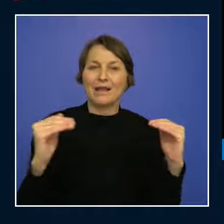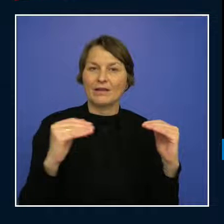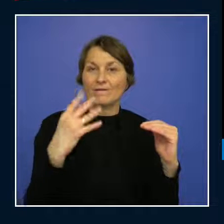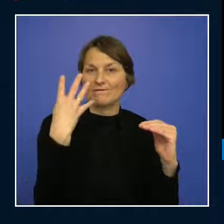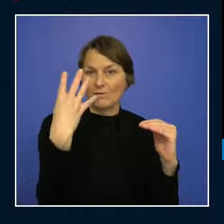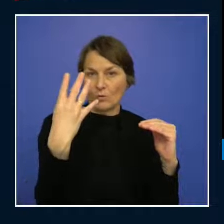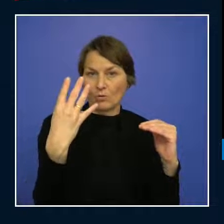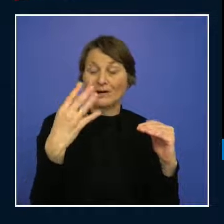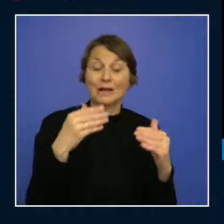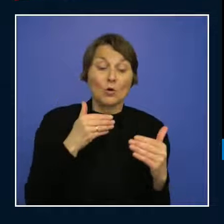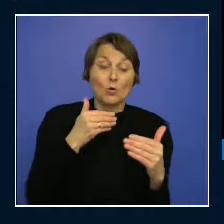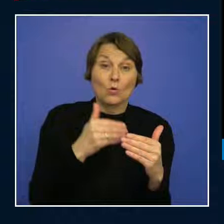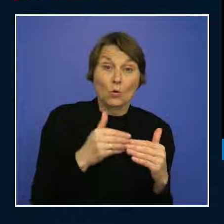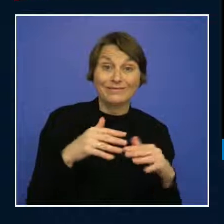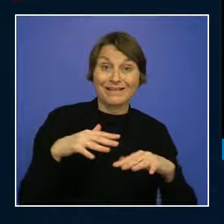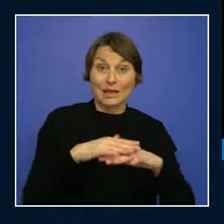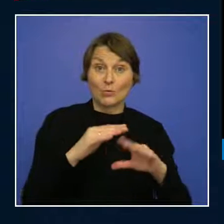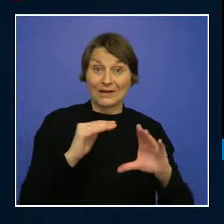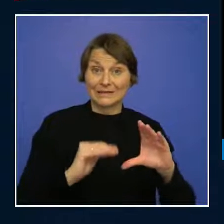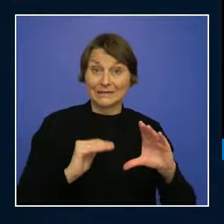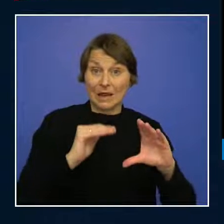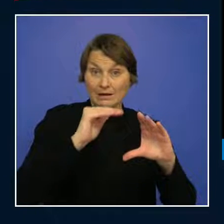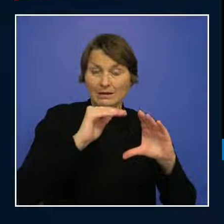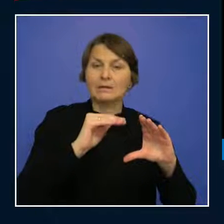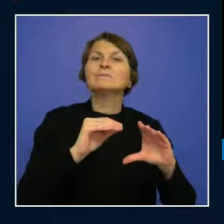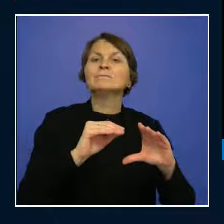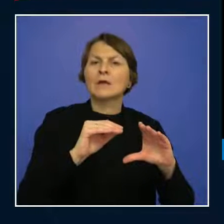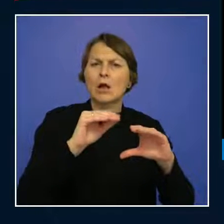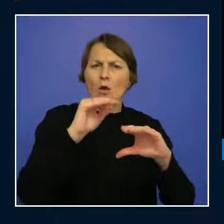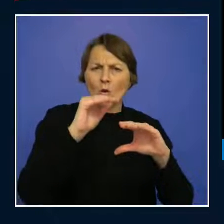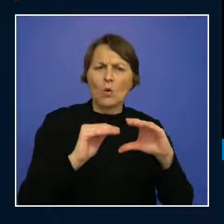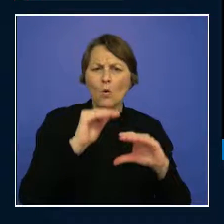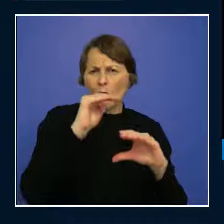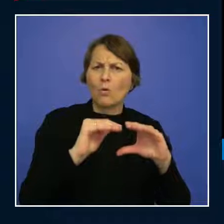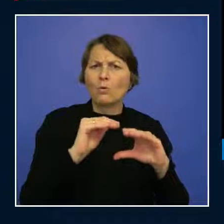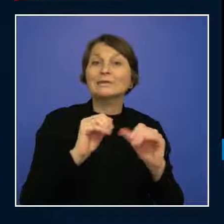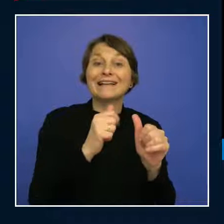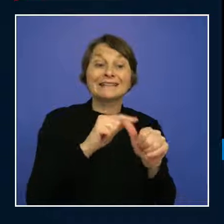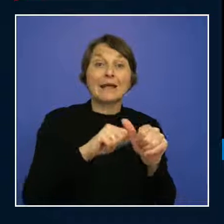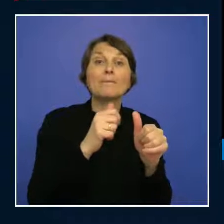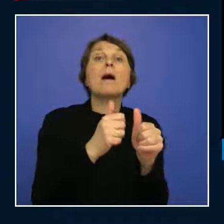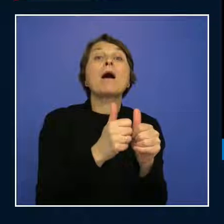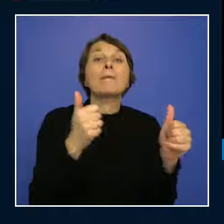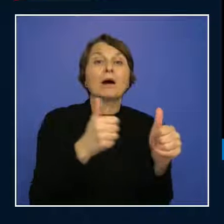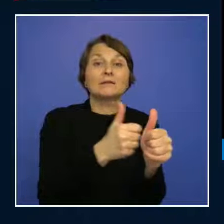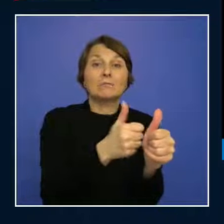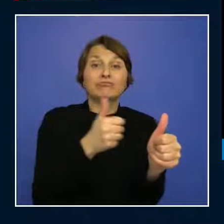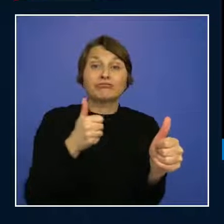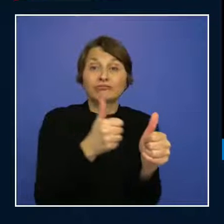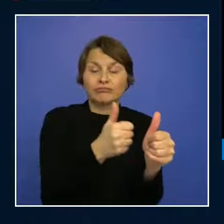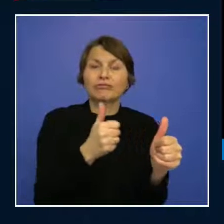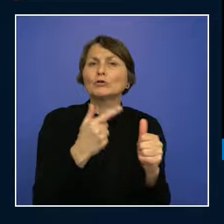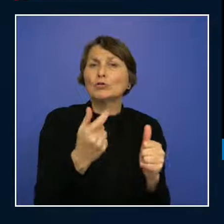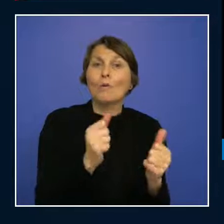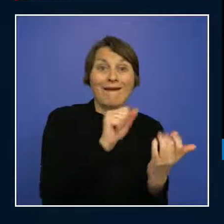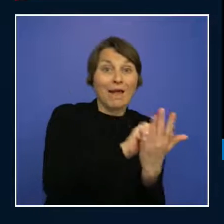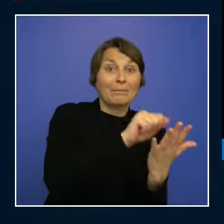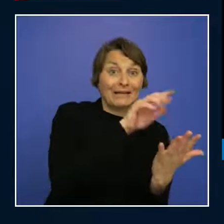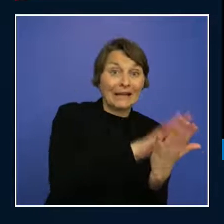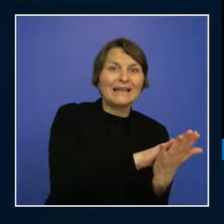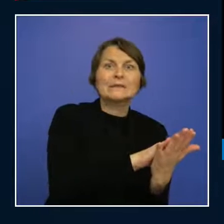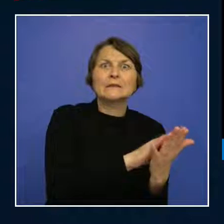can help us get a low latency for our applications. And for applications that are sensitive to latency, this is a